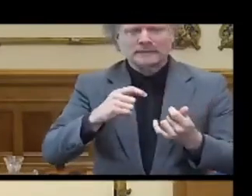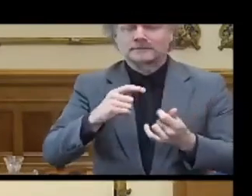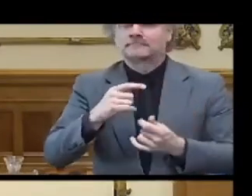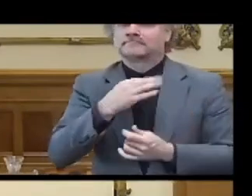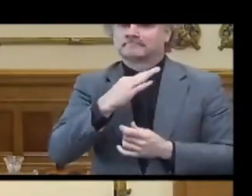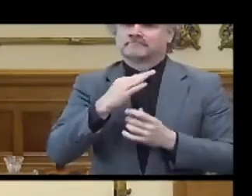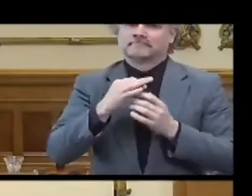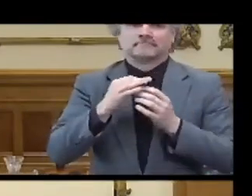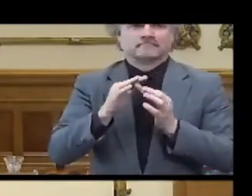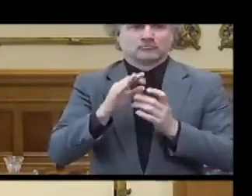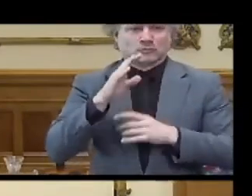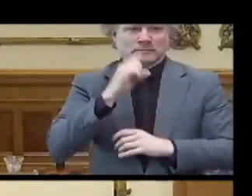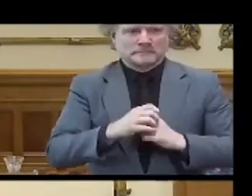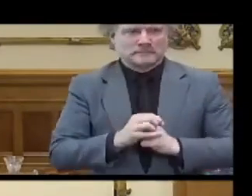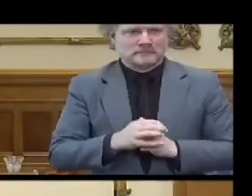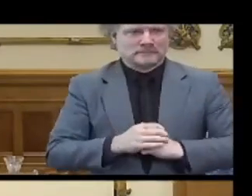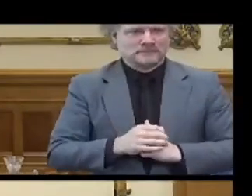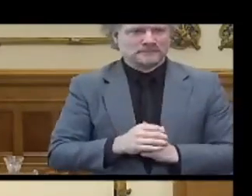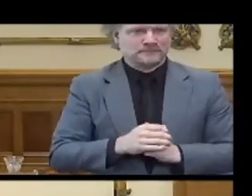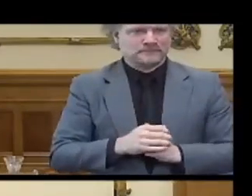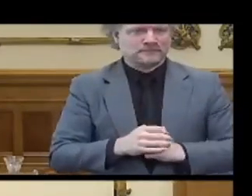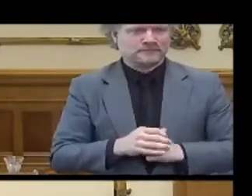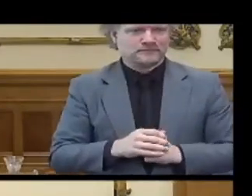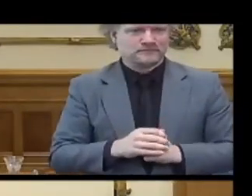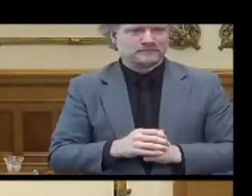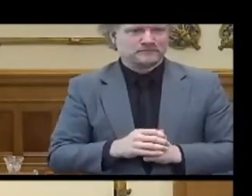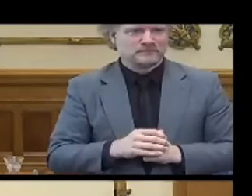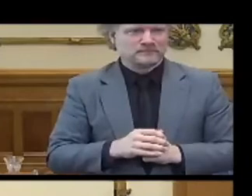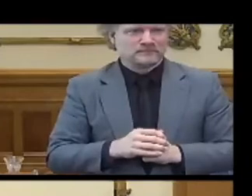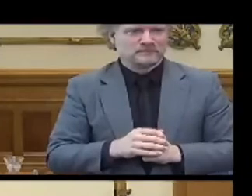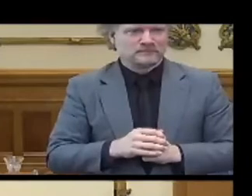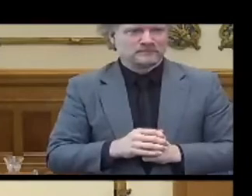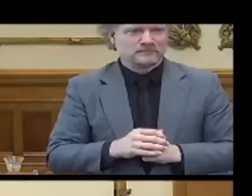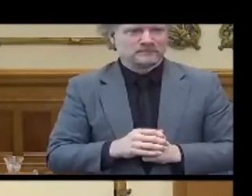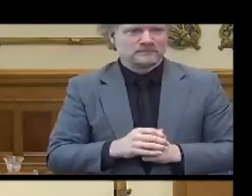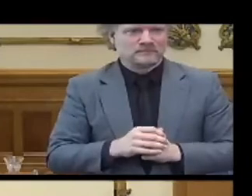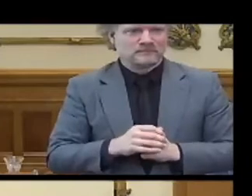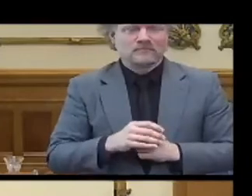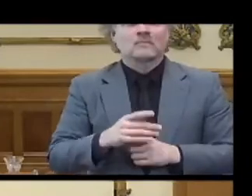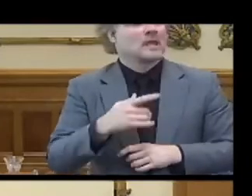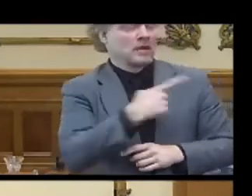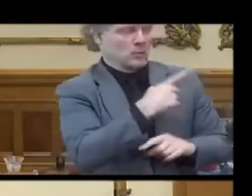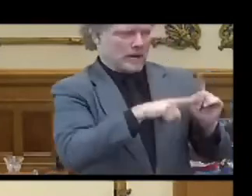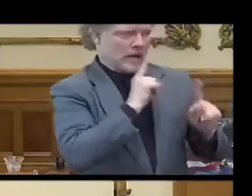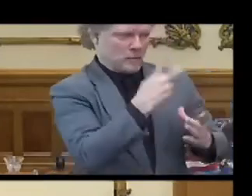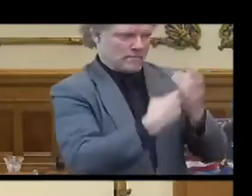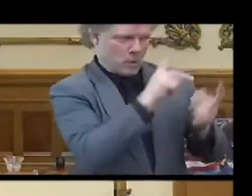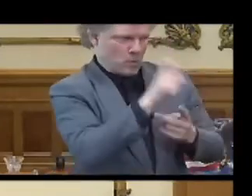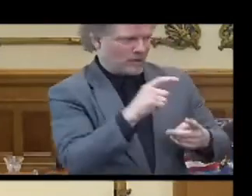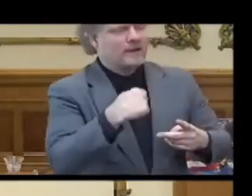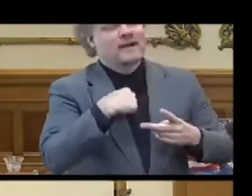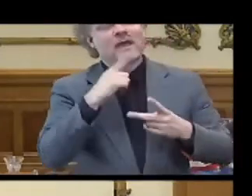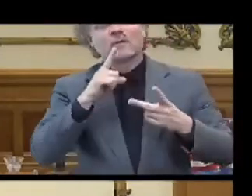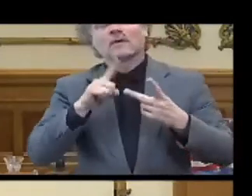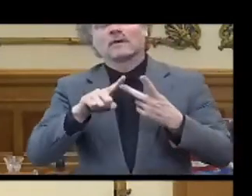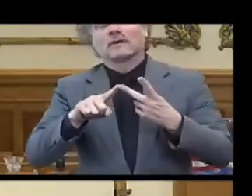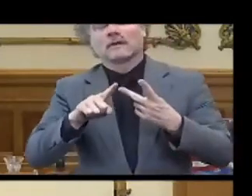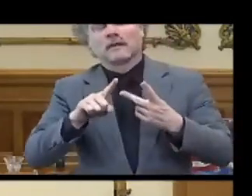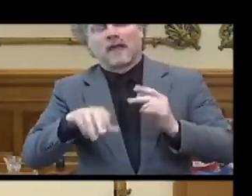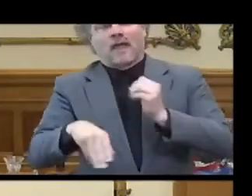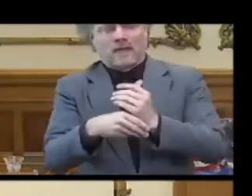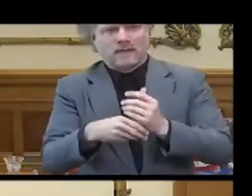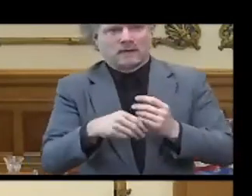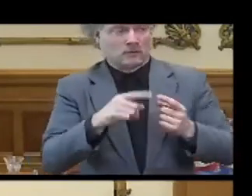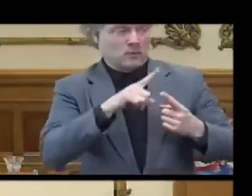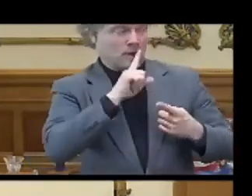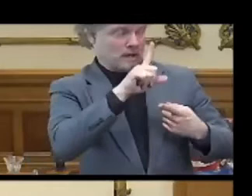We asked the Well, same you can't thing, take Nikki. you can't take both of them. So you take the first one, and I'll maybe piggyback on that and answer